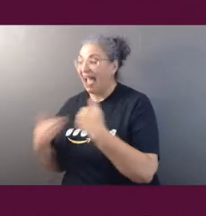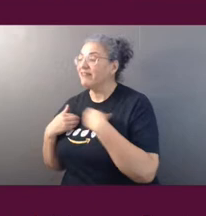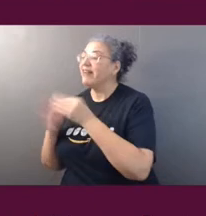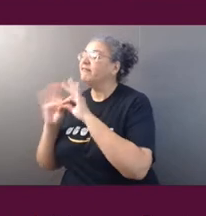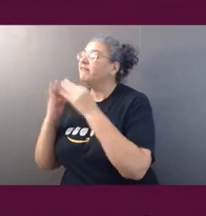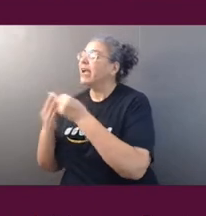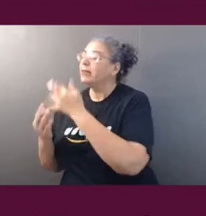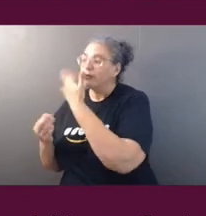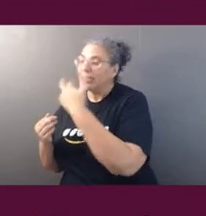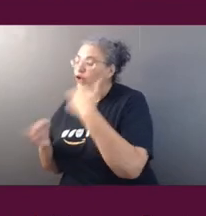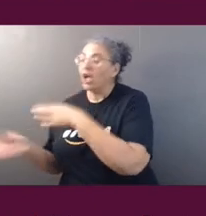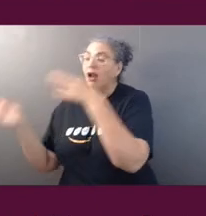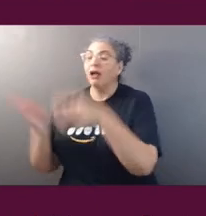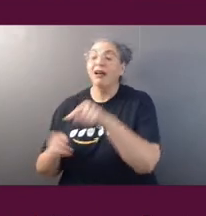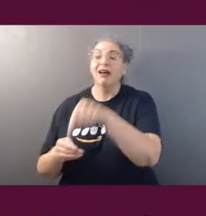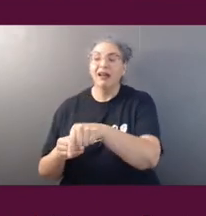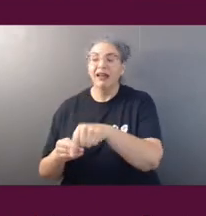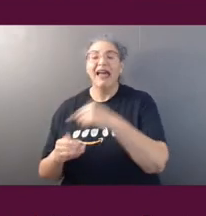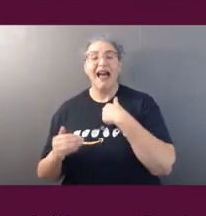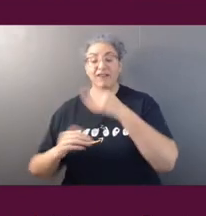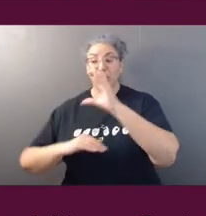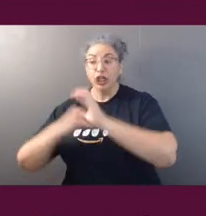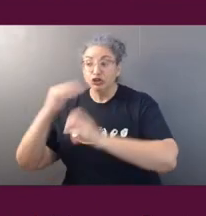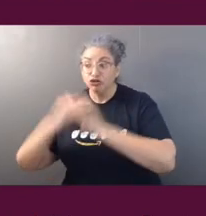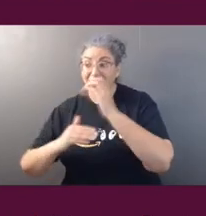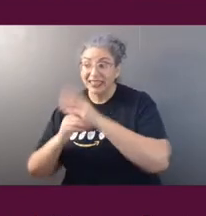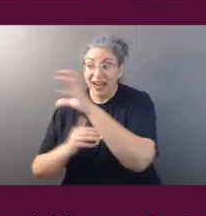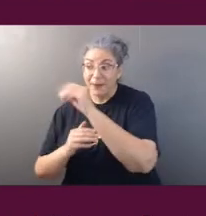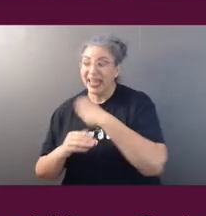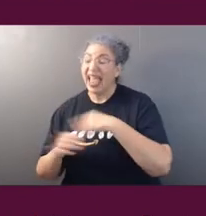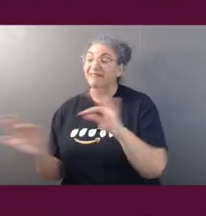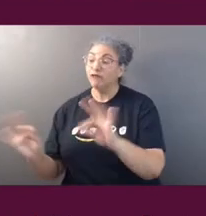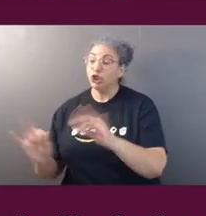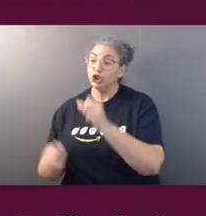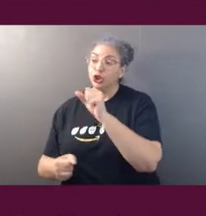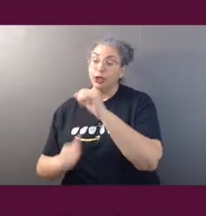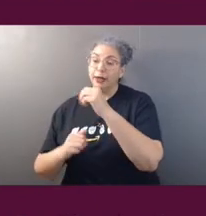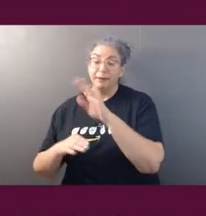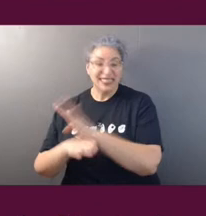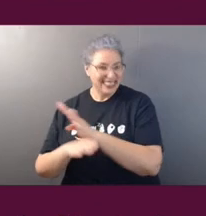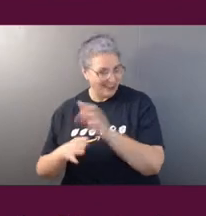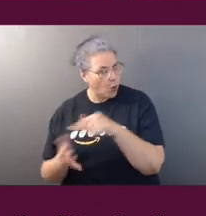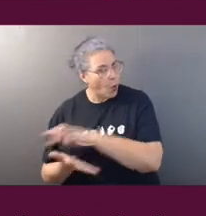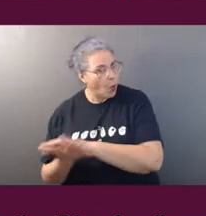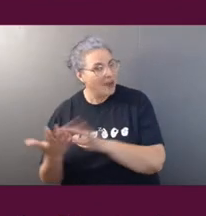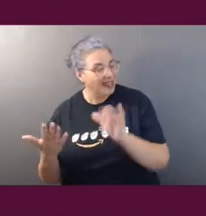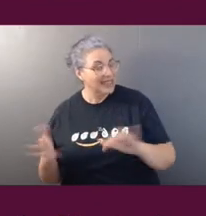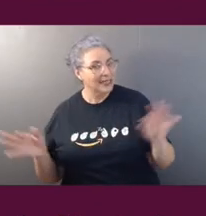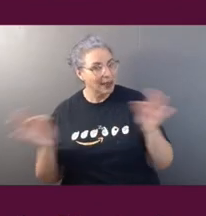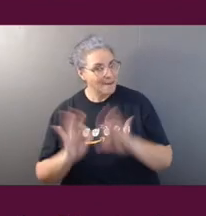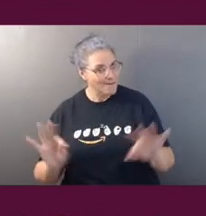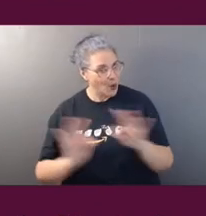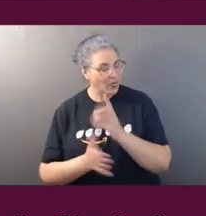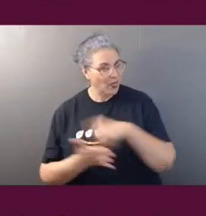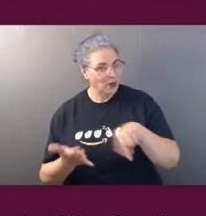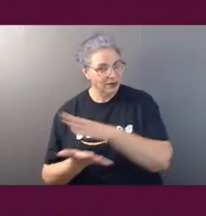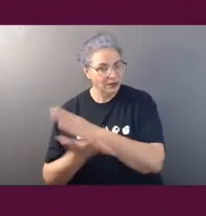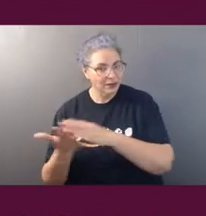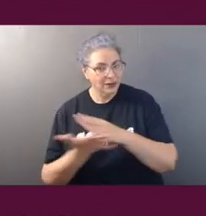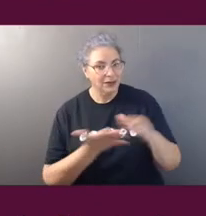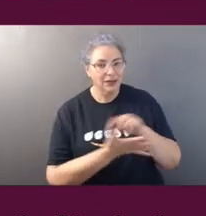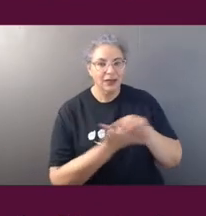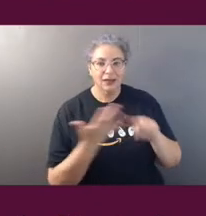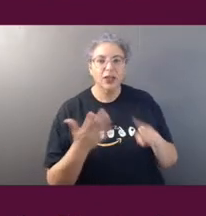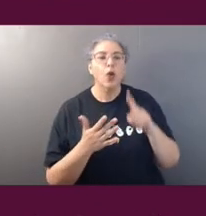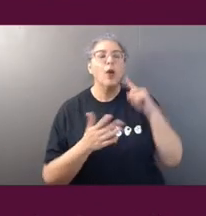restaurant. The Zayas men own a construction company and bespoke furniture business. You know, it was like important that those little elements were there too.